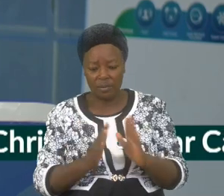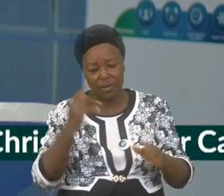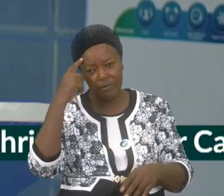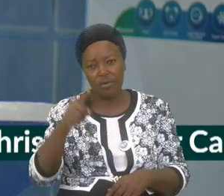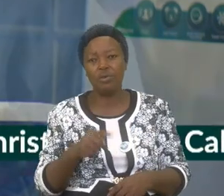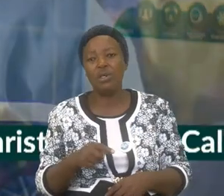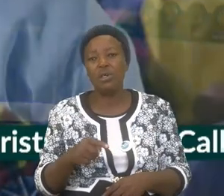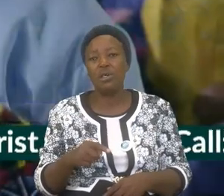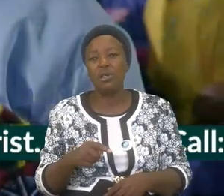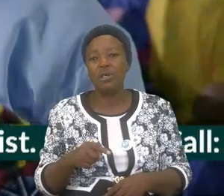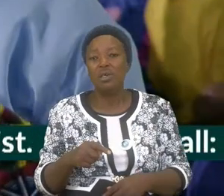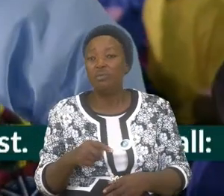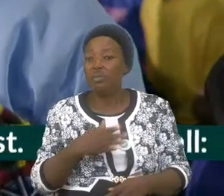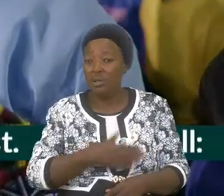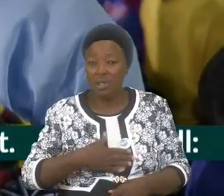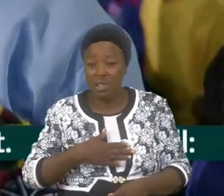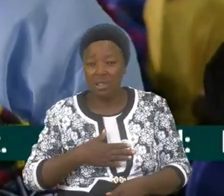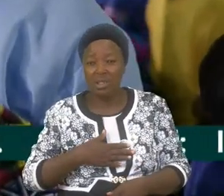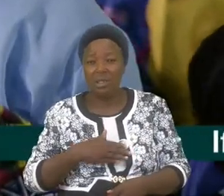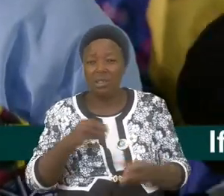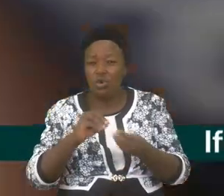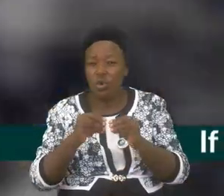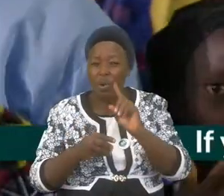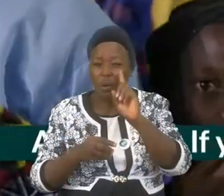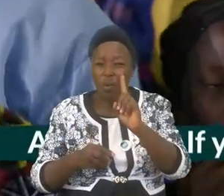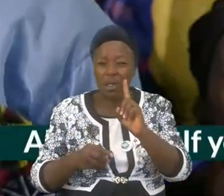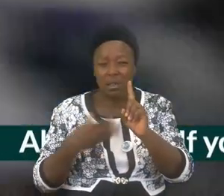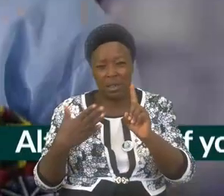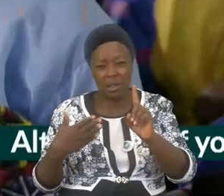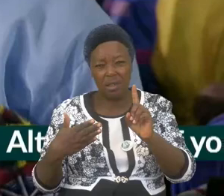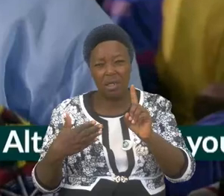Once you finish with somebody, look at the next person, move there quickly.